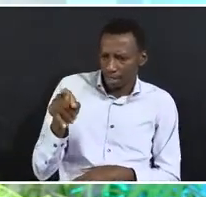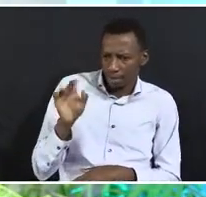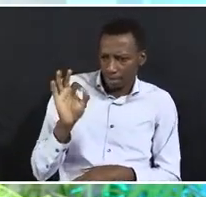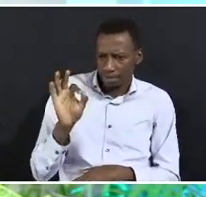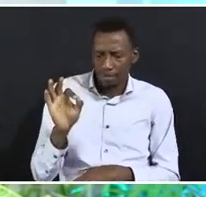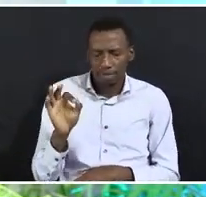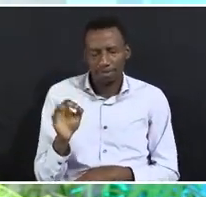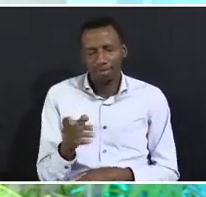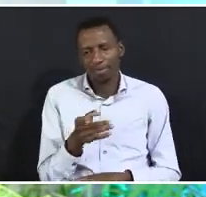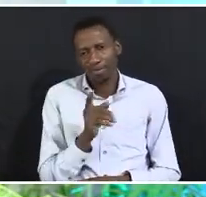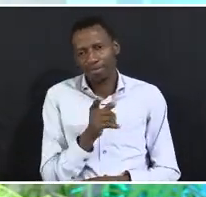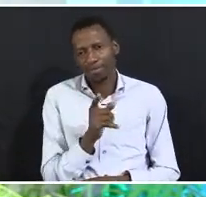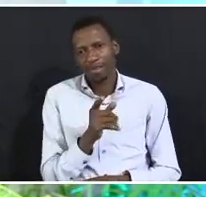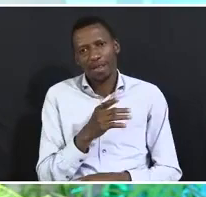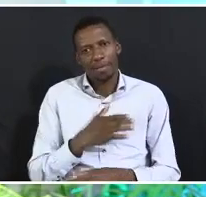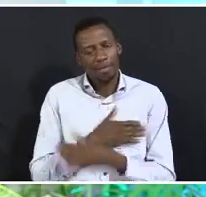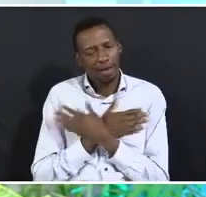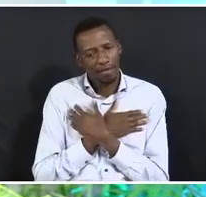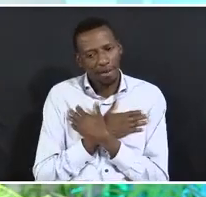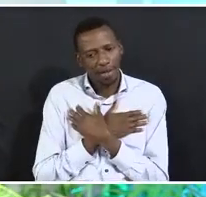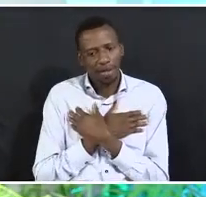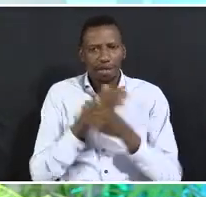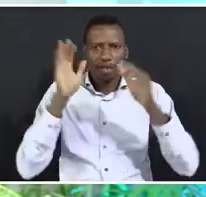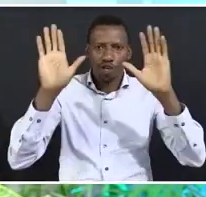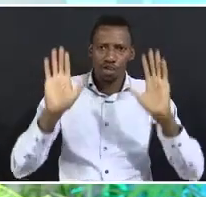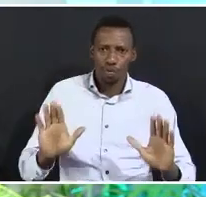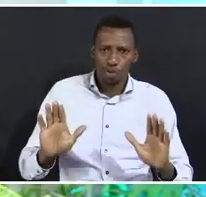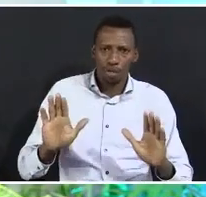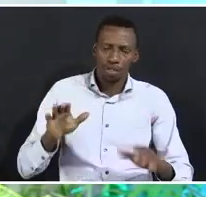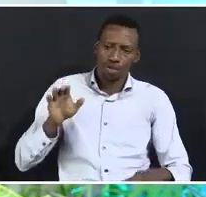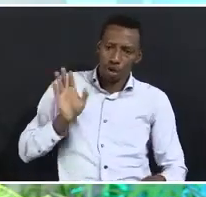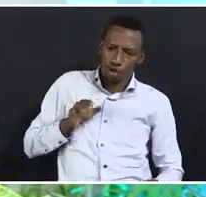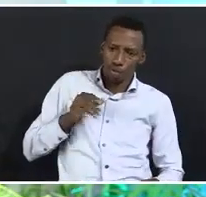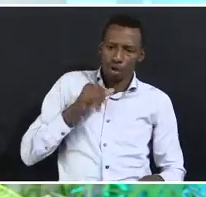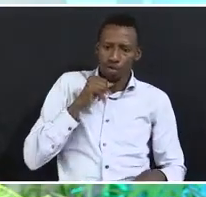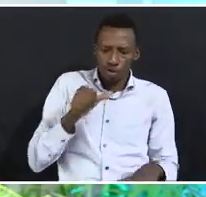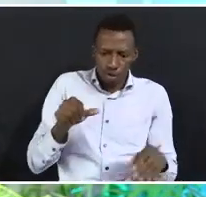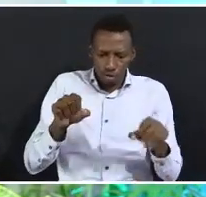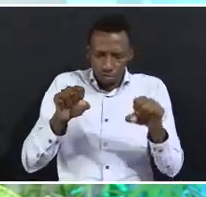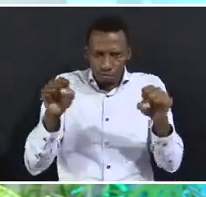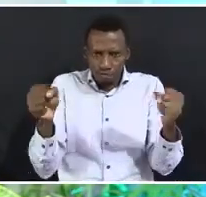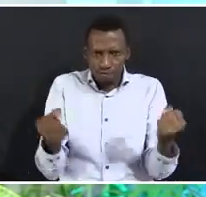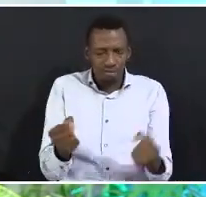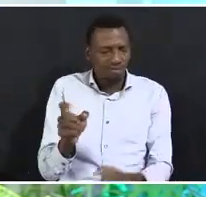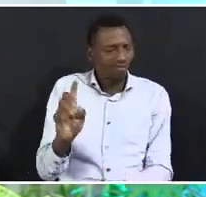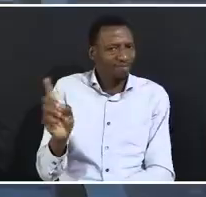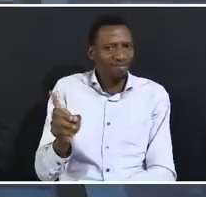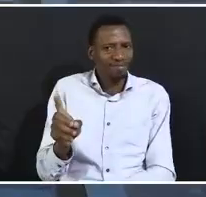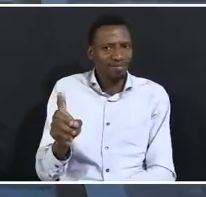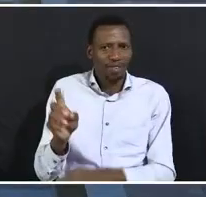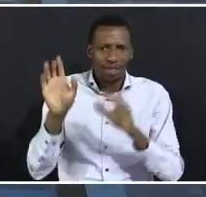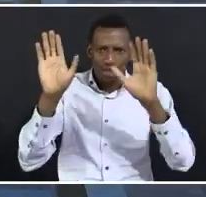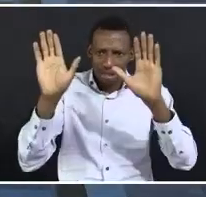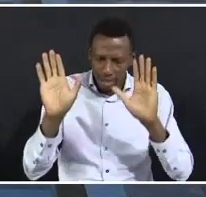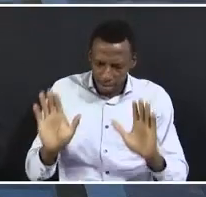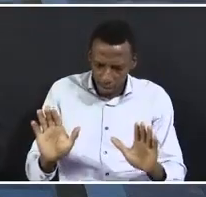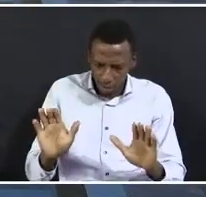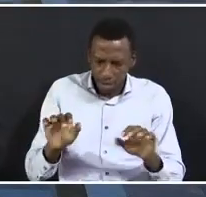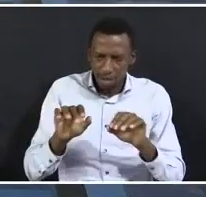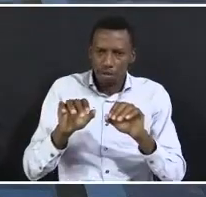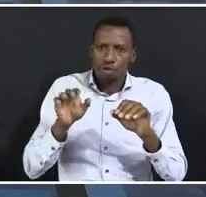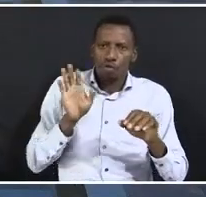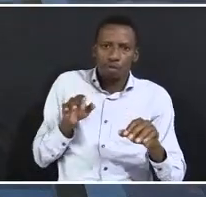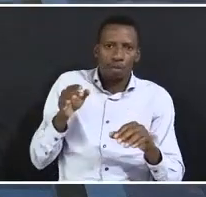this one is the one. My friend, the value of a woman is not on the shape of the bam bam. The value of a woman is our knowing